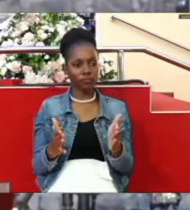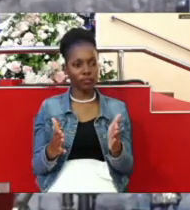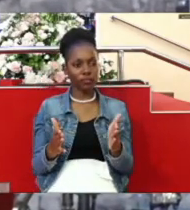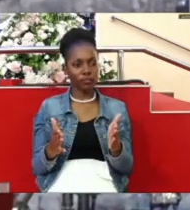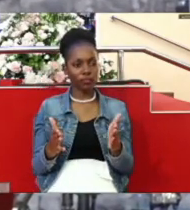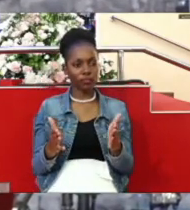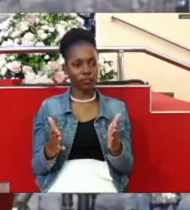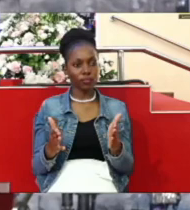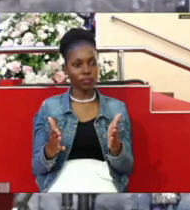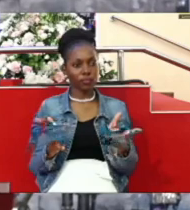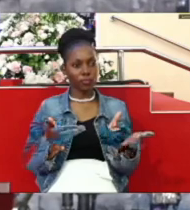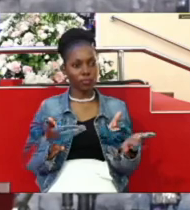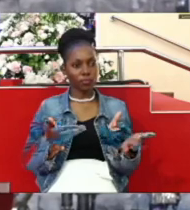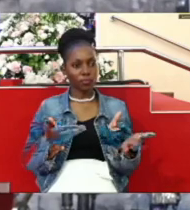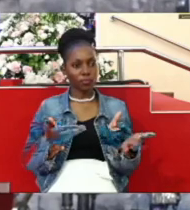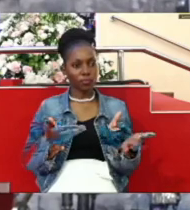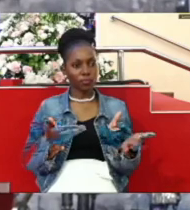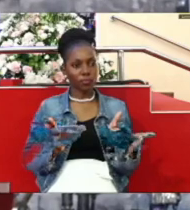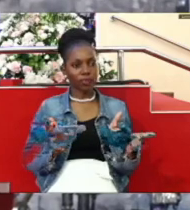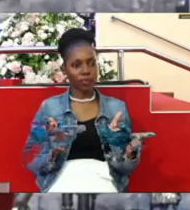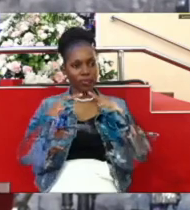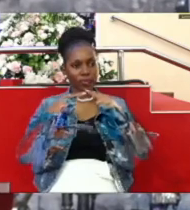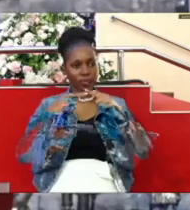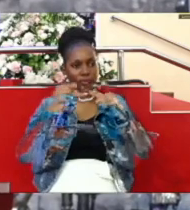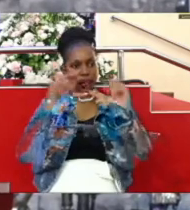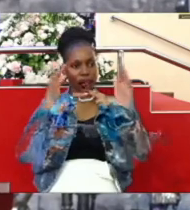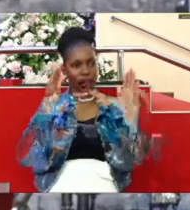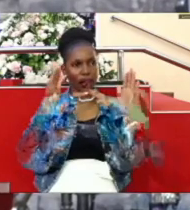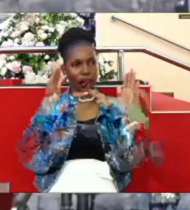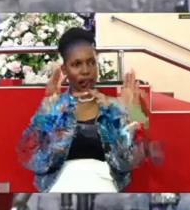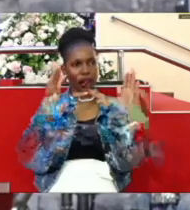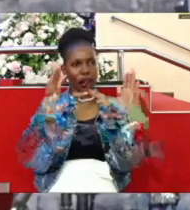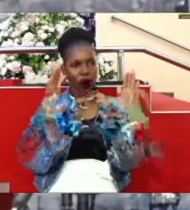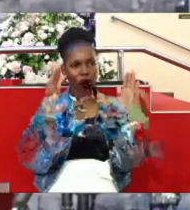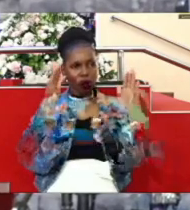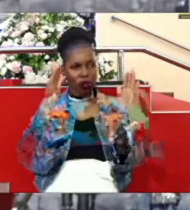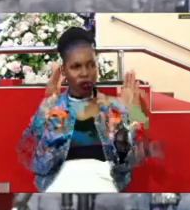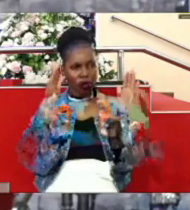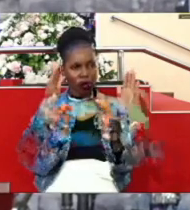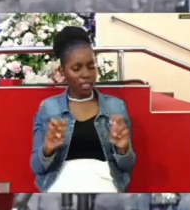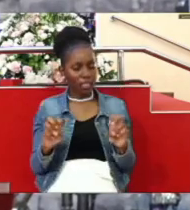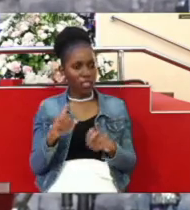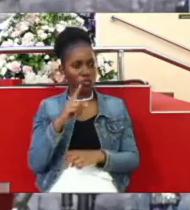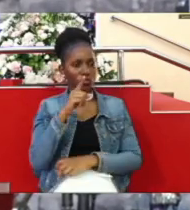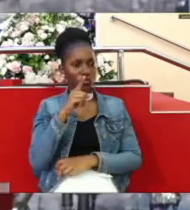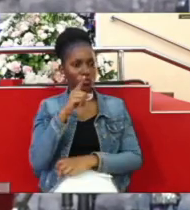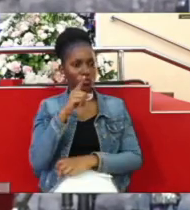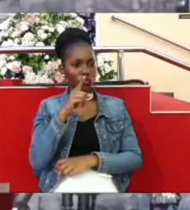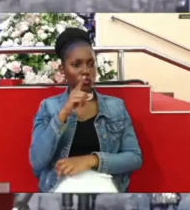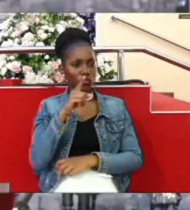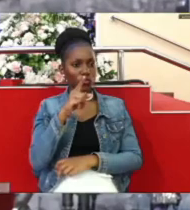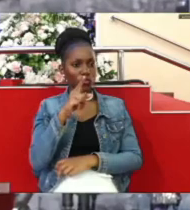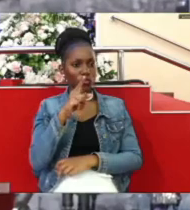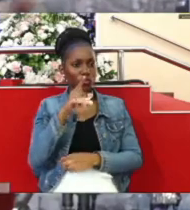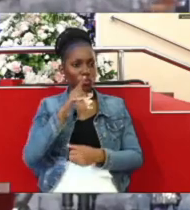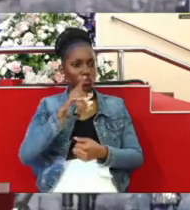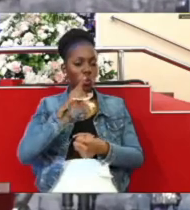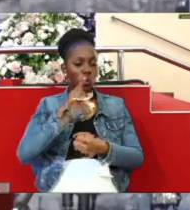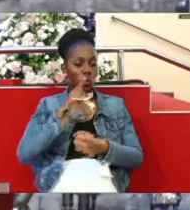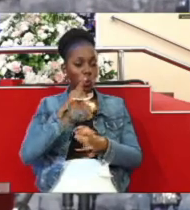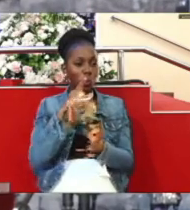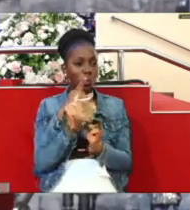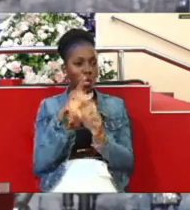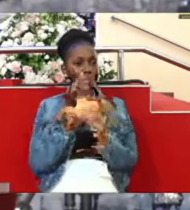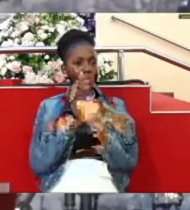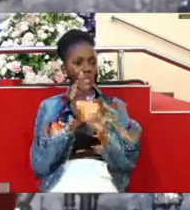you to make peace with you. Pale ambapo adui anakutafuta ndio mkaweza kusikilizana. Those that chased you away,